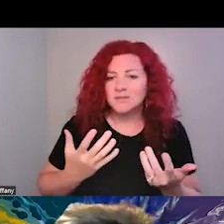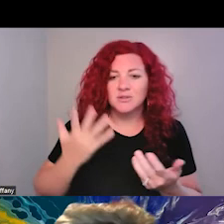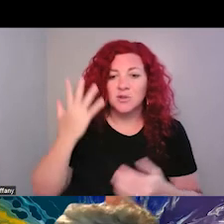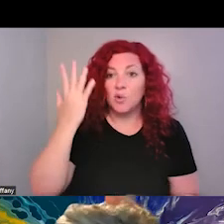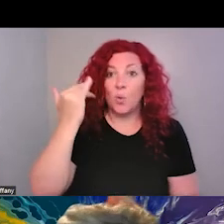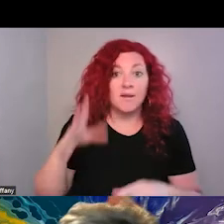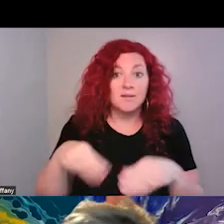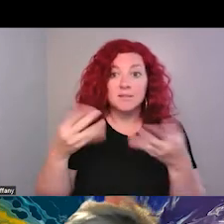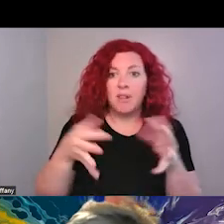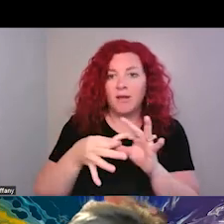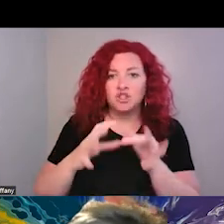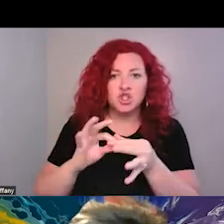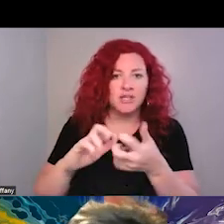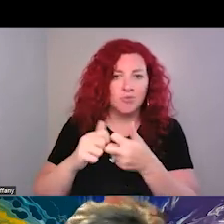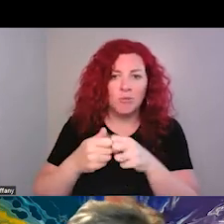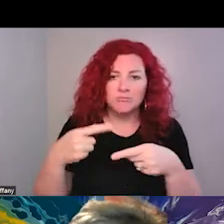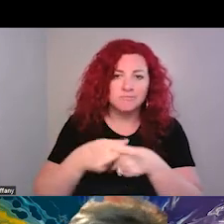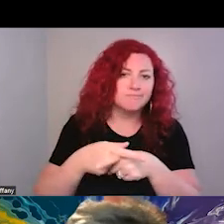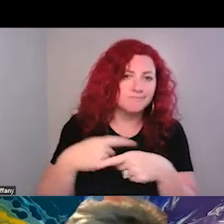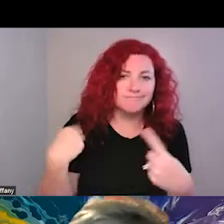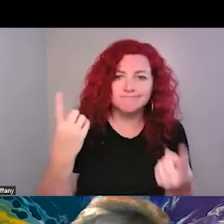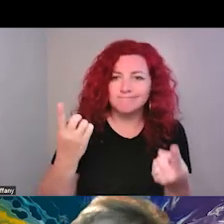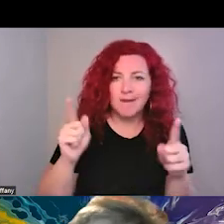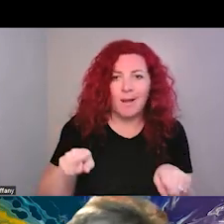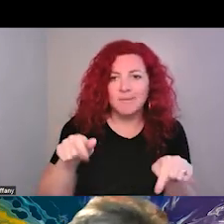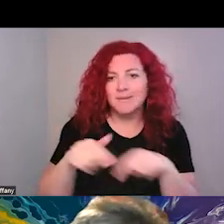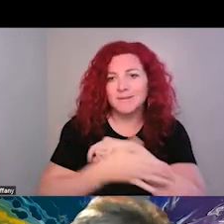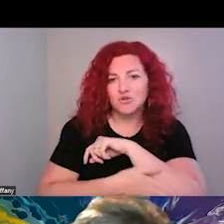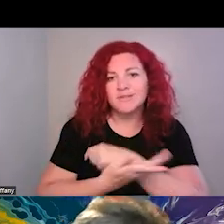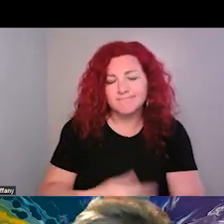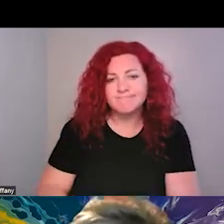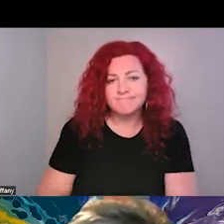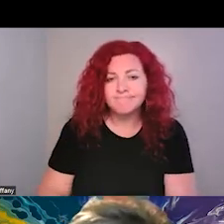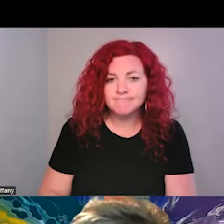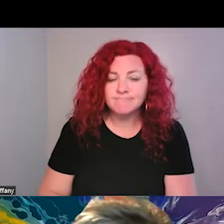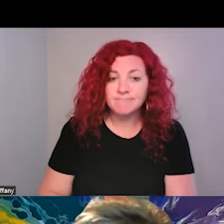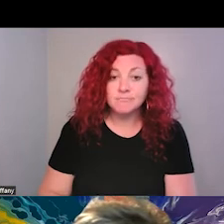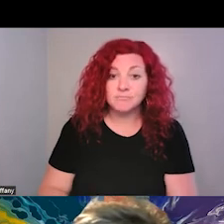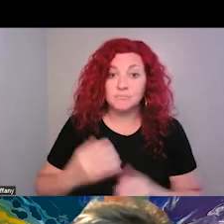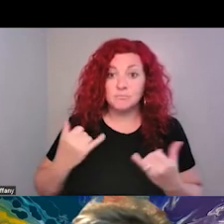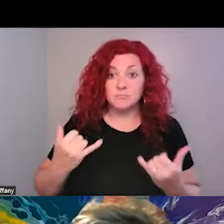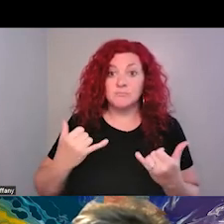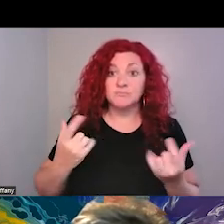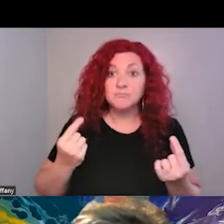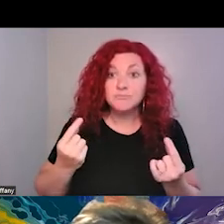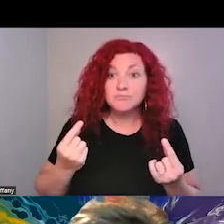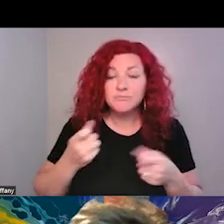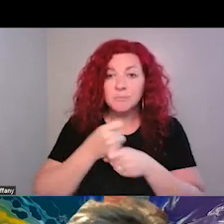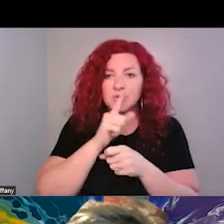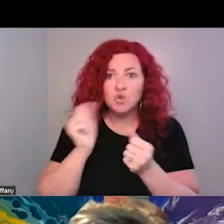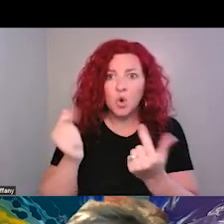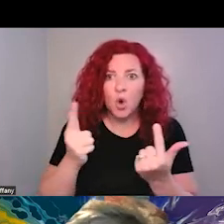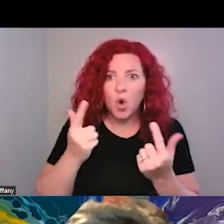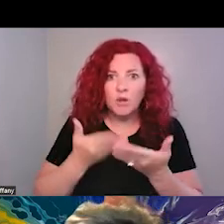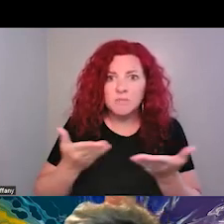supply chain that is going on in our country. But in the meantime, what we've done is made sure that every material